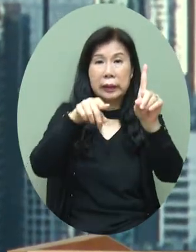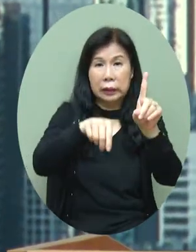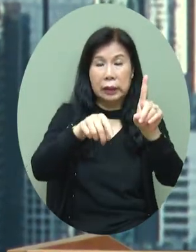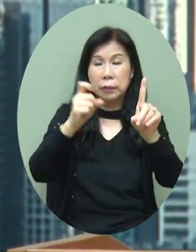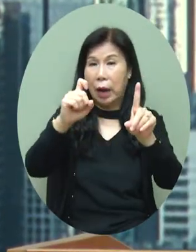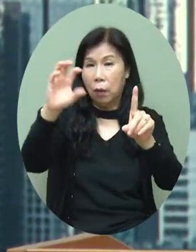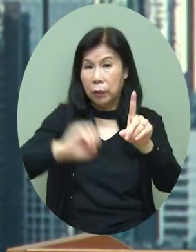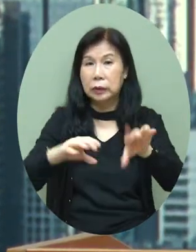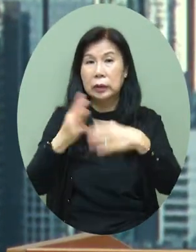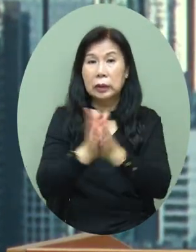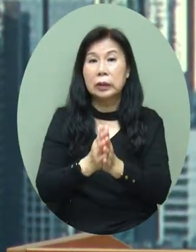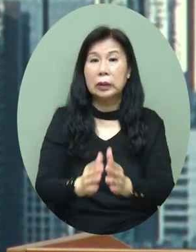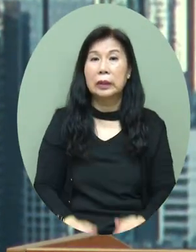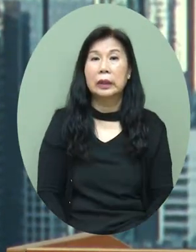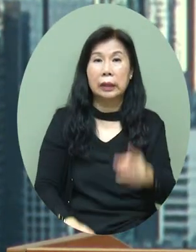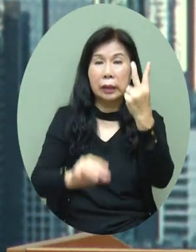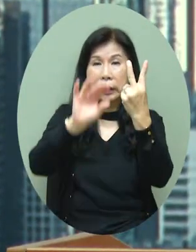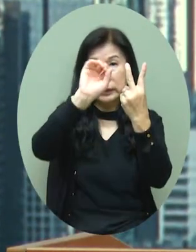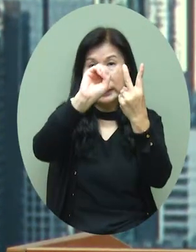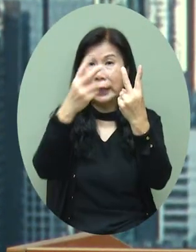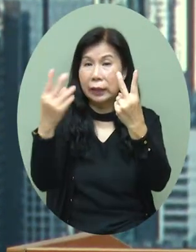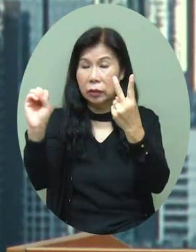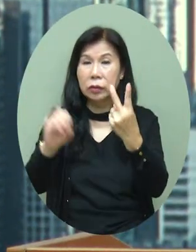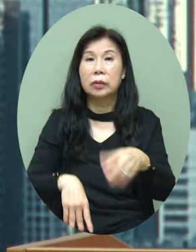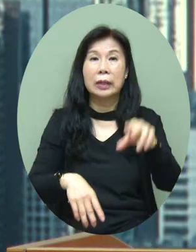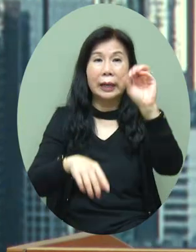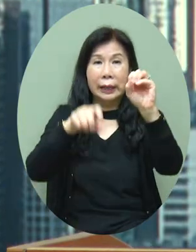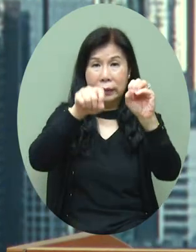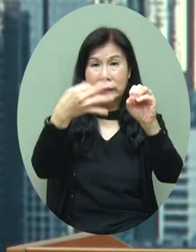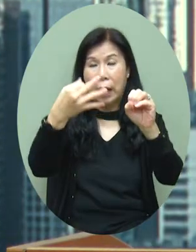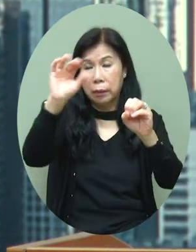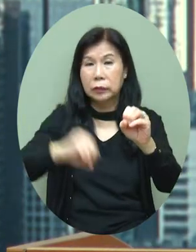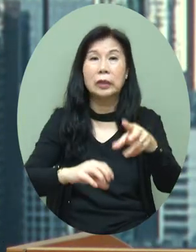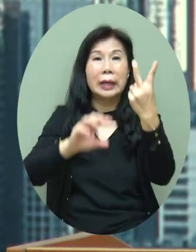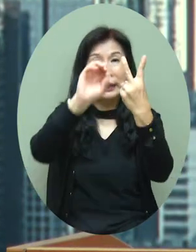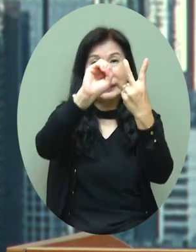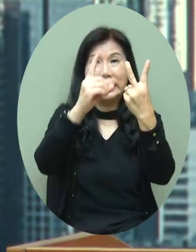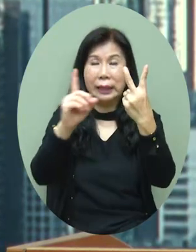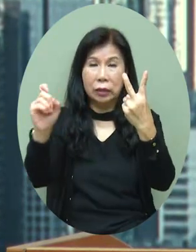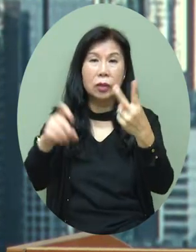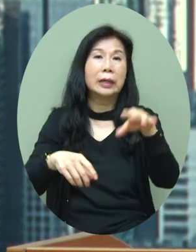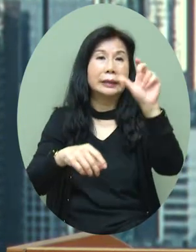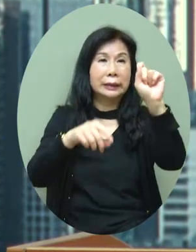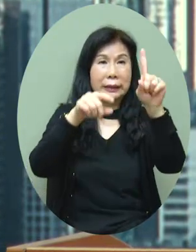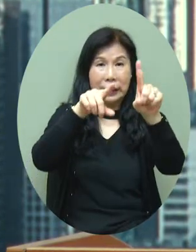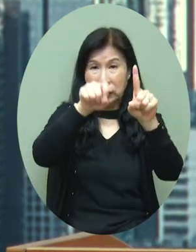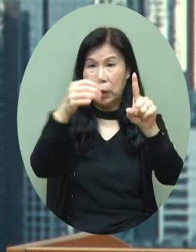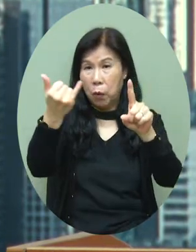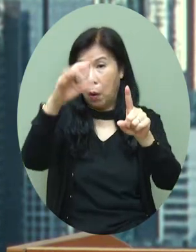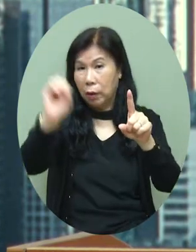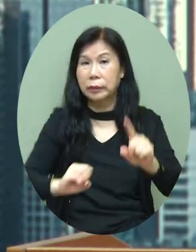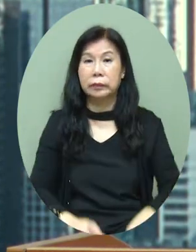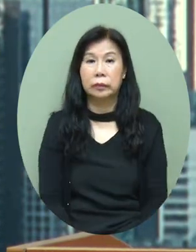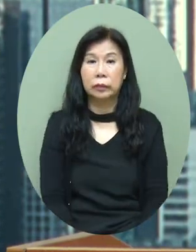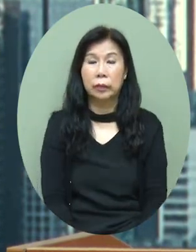2020. So how would you compare the percentage increase in the CPI or the inflation